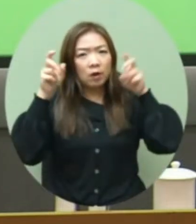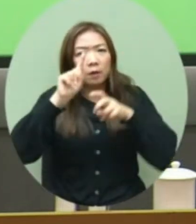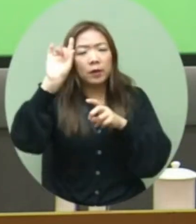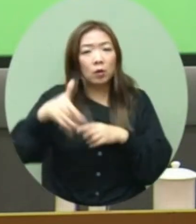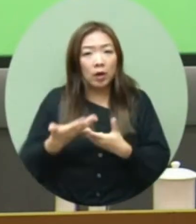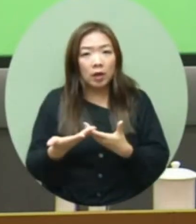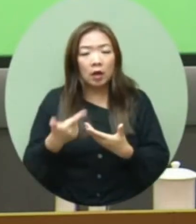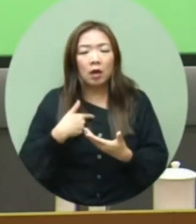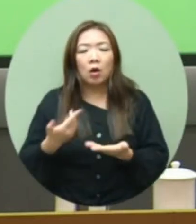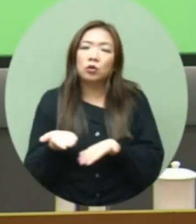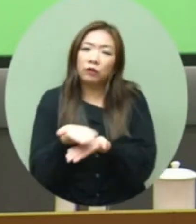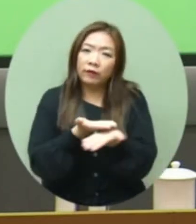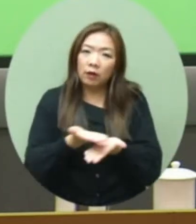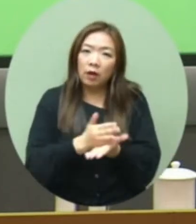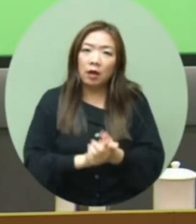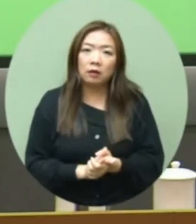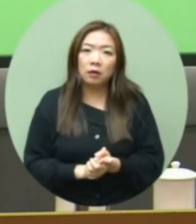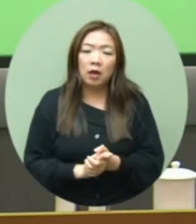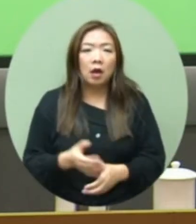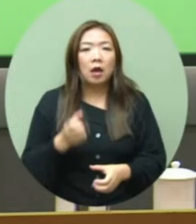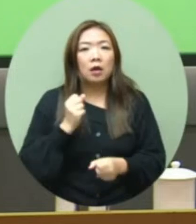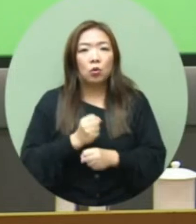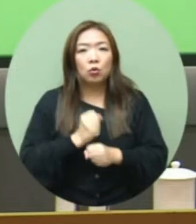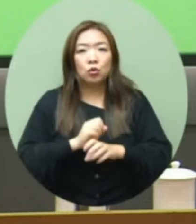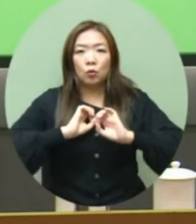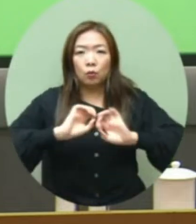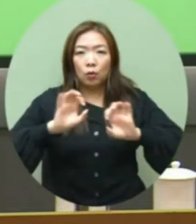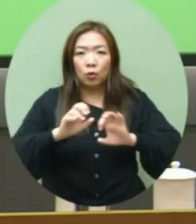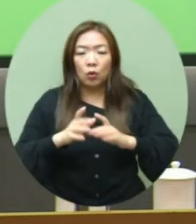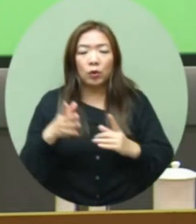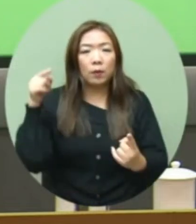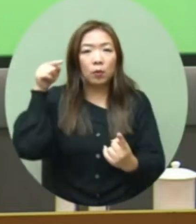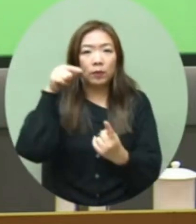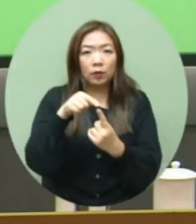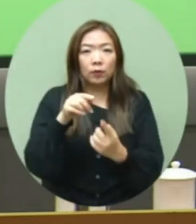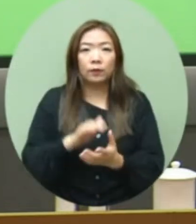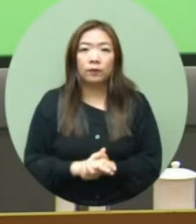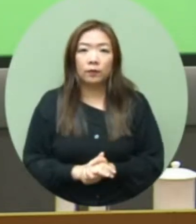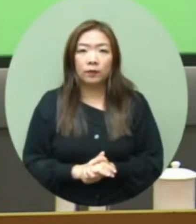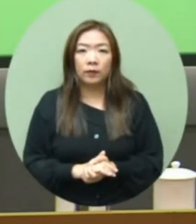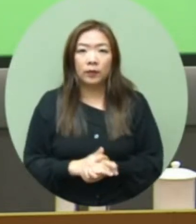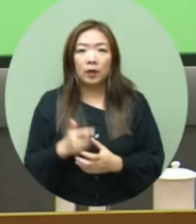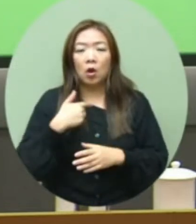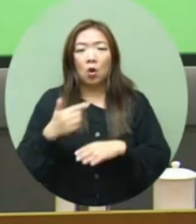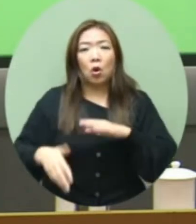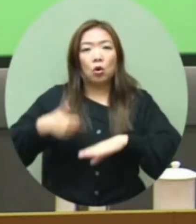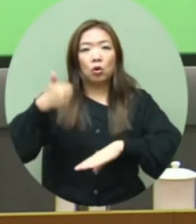together. Where did this theme come from?